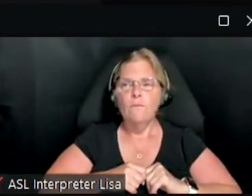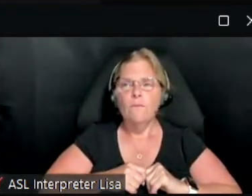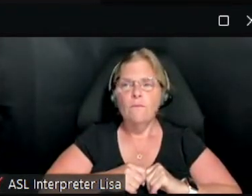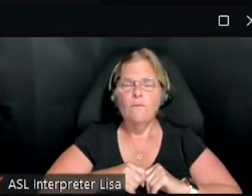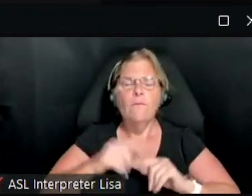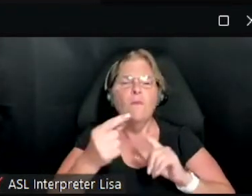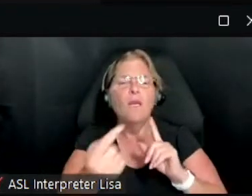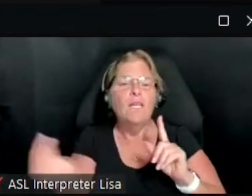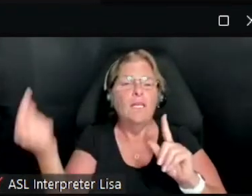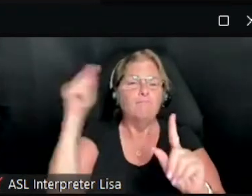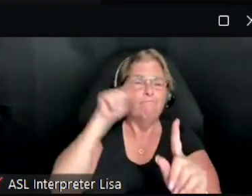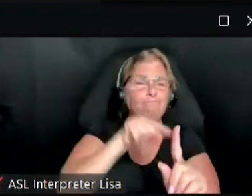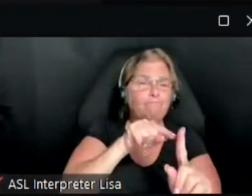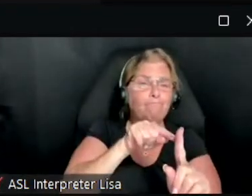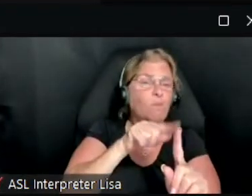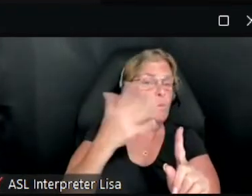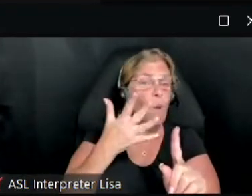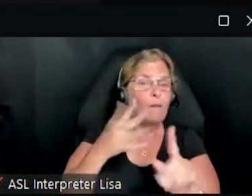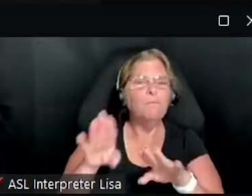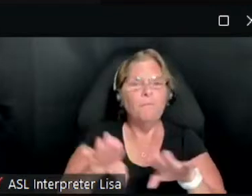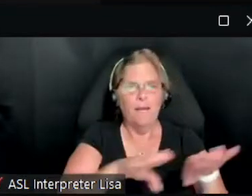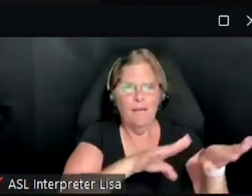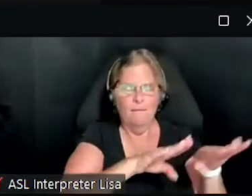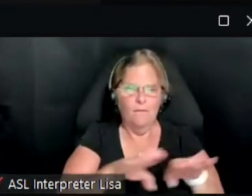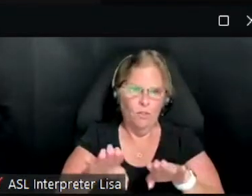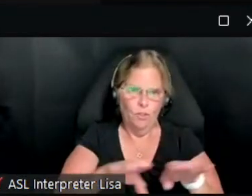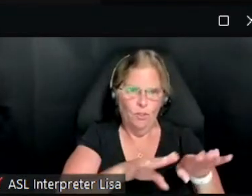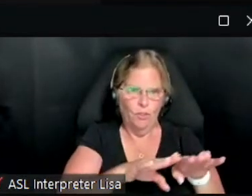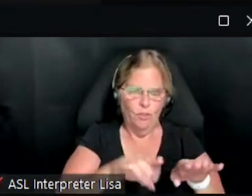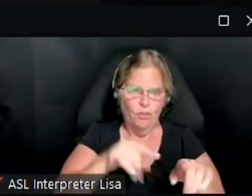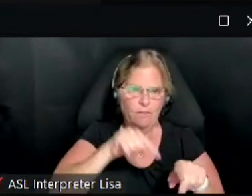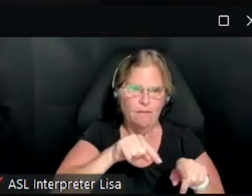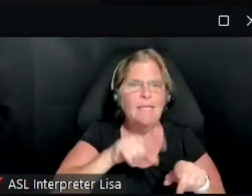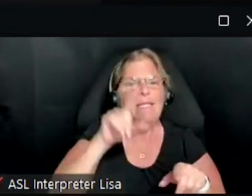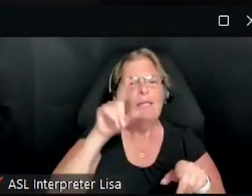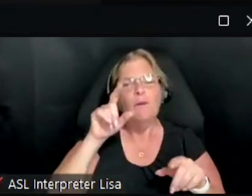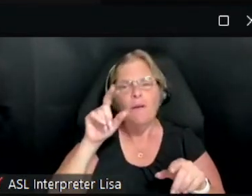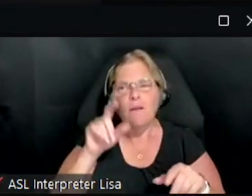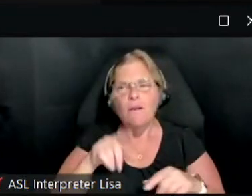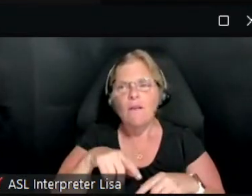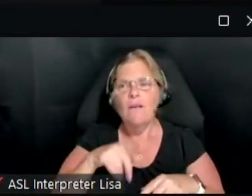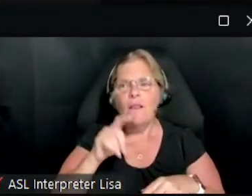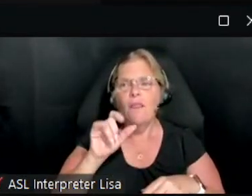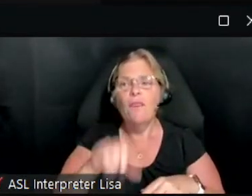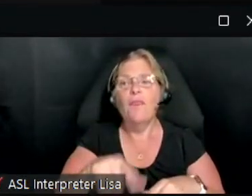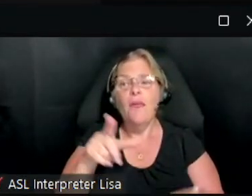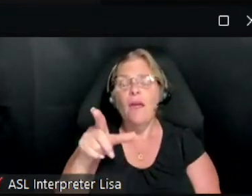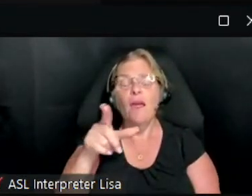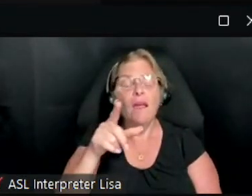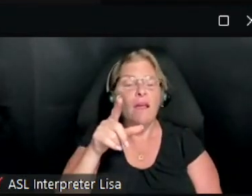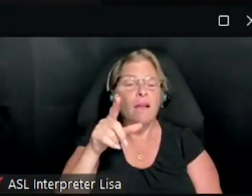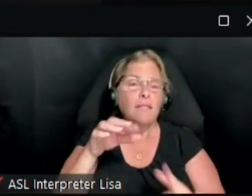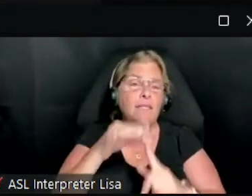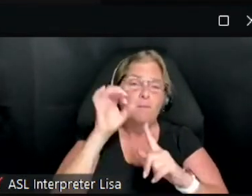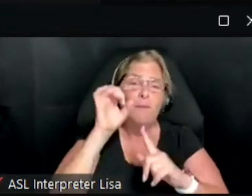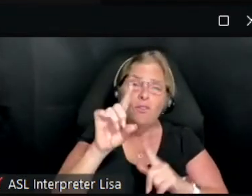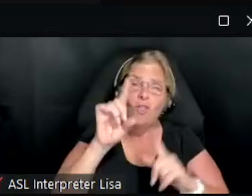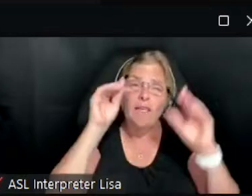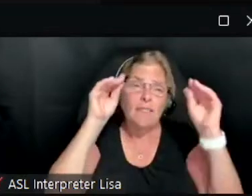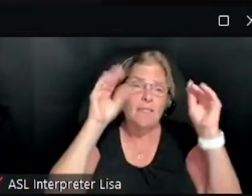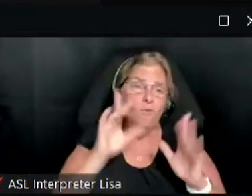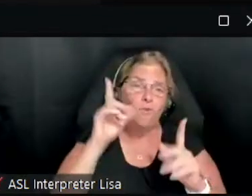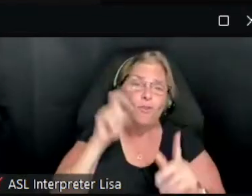to what we said about behaviors and the need for special educators to have ongoing coaching and support. So it's